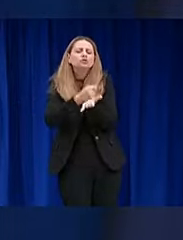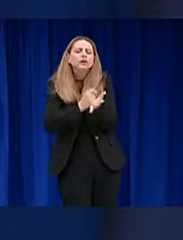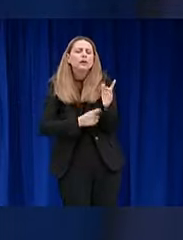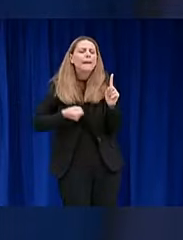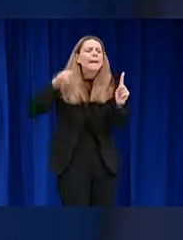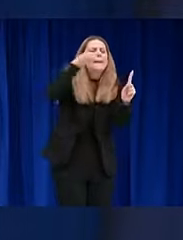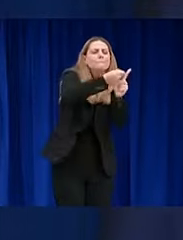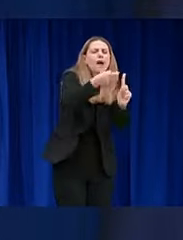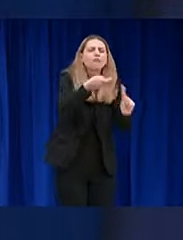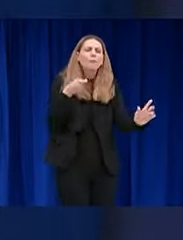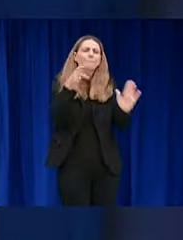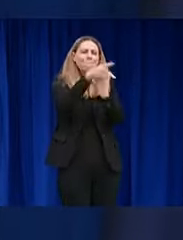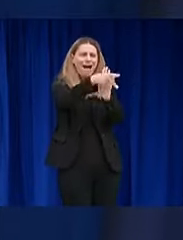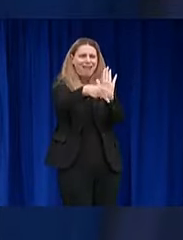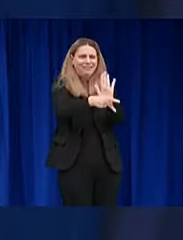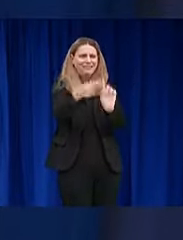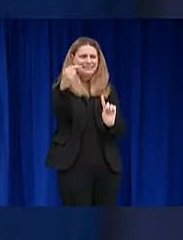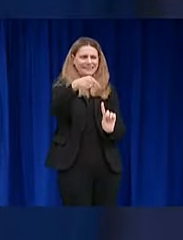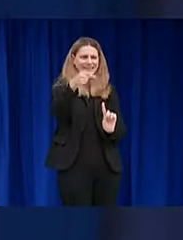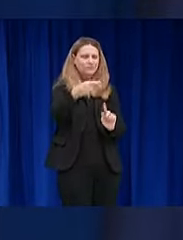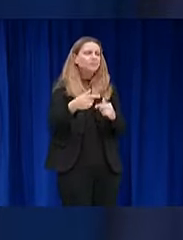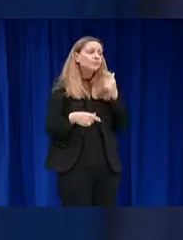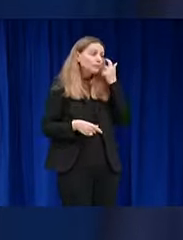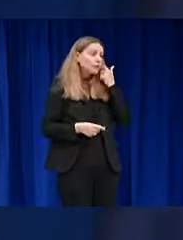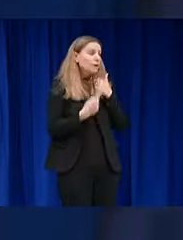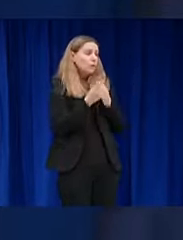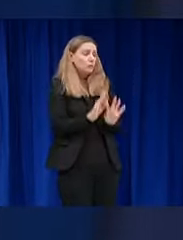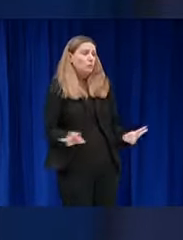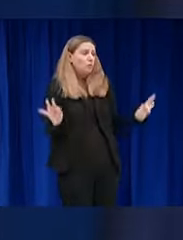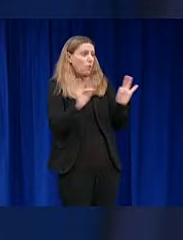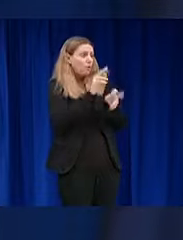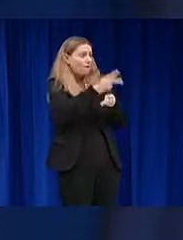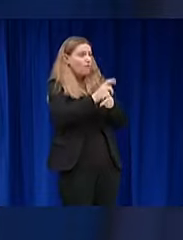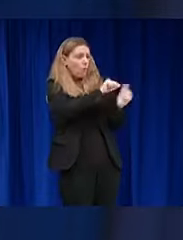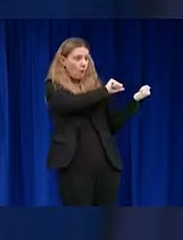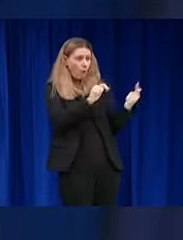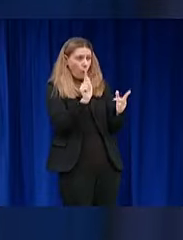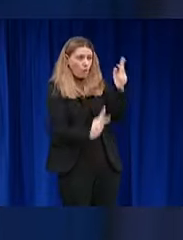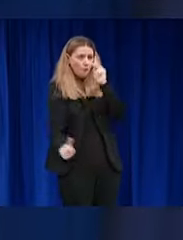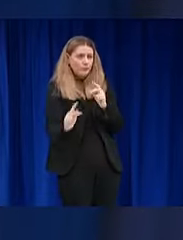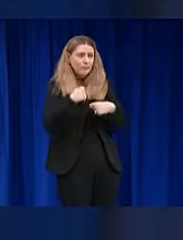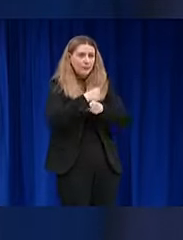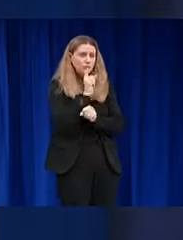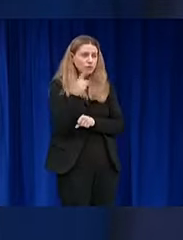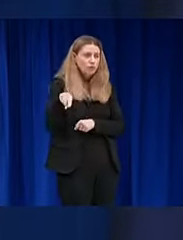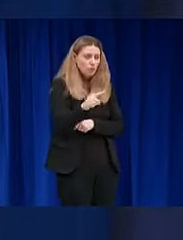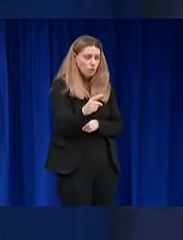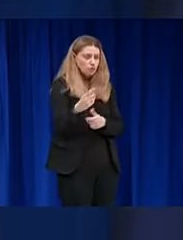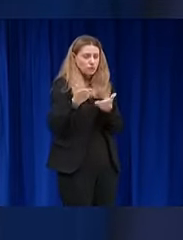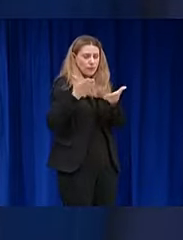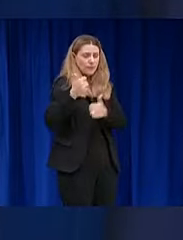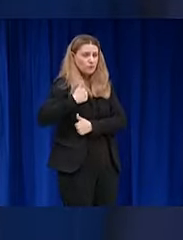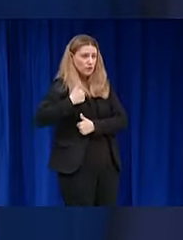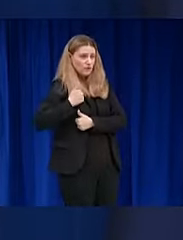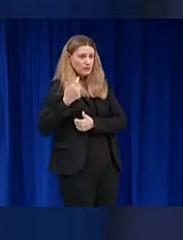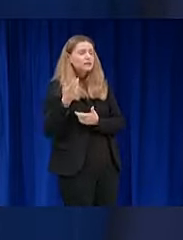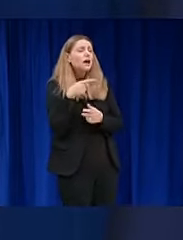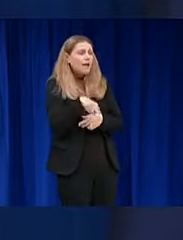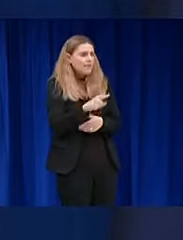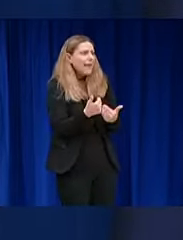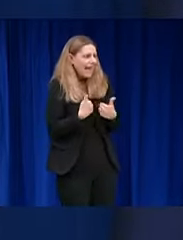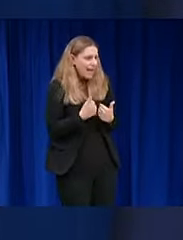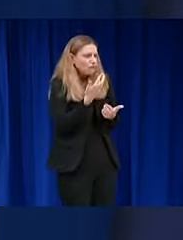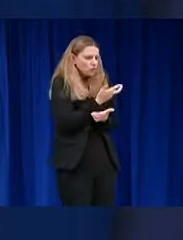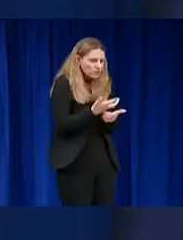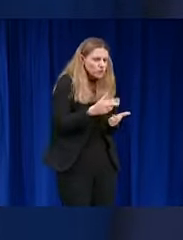is taking care of our people, ensuring that all service members have the tools and resources they and their families need to